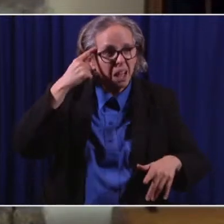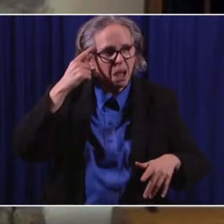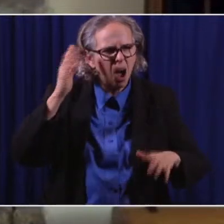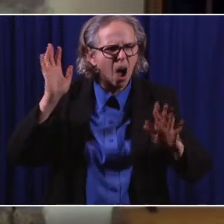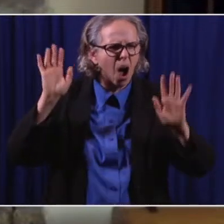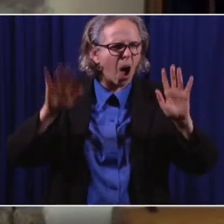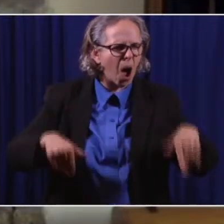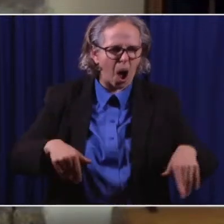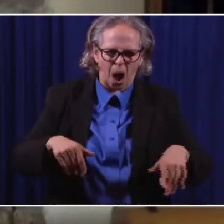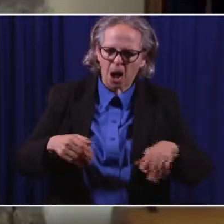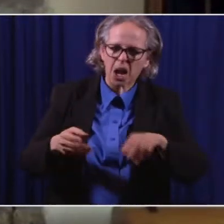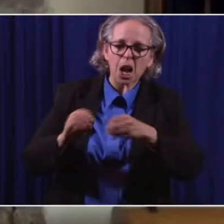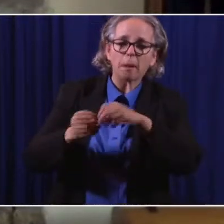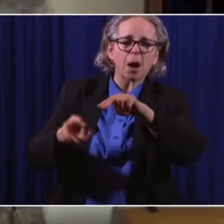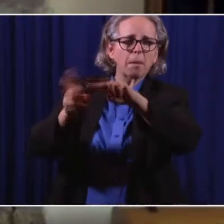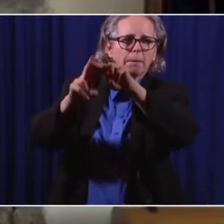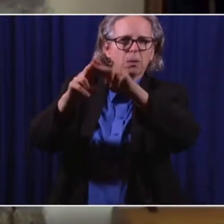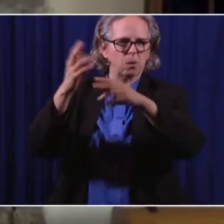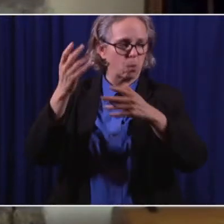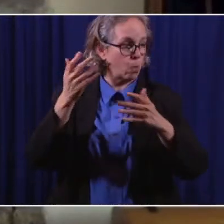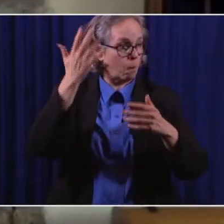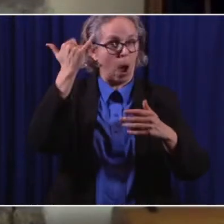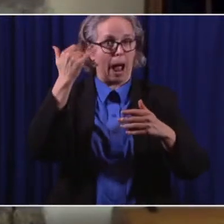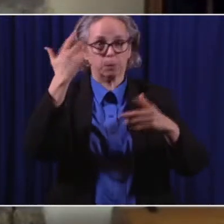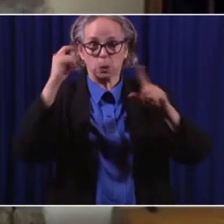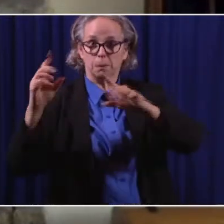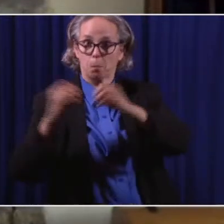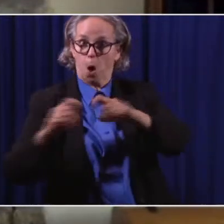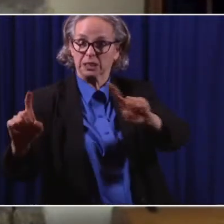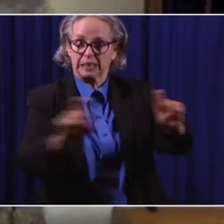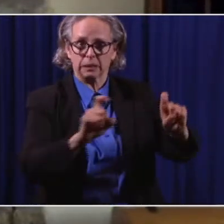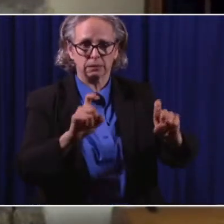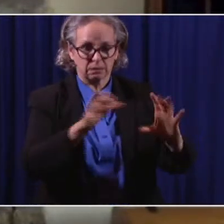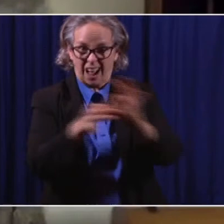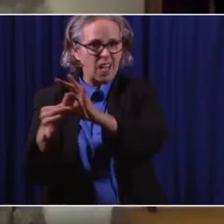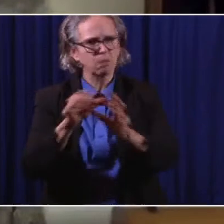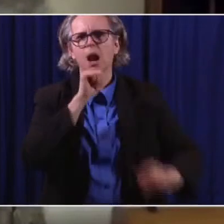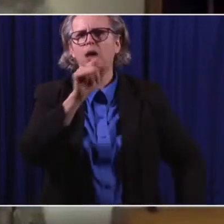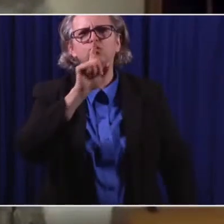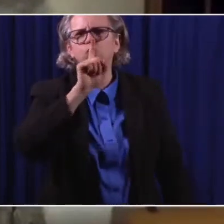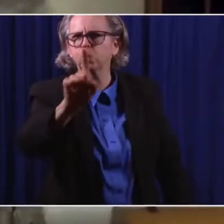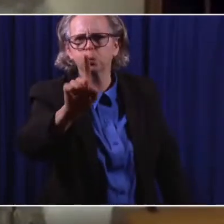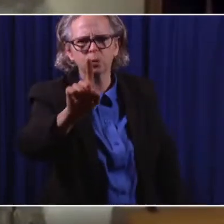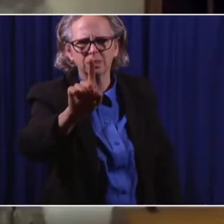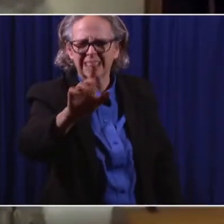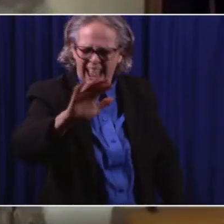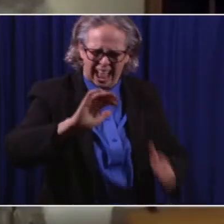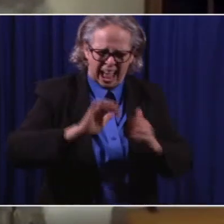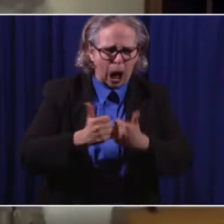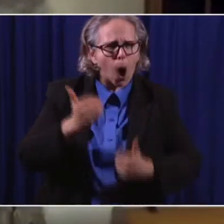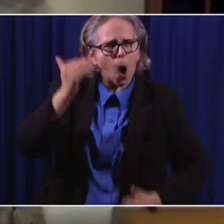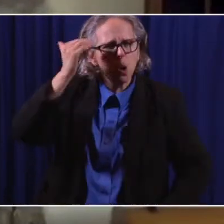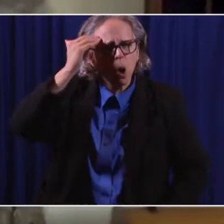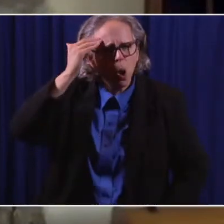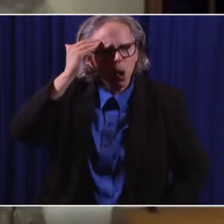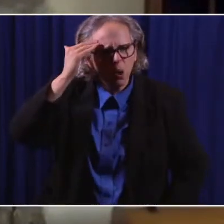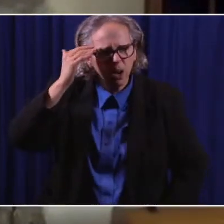right. The biggest, the way you can tell that is, look at our increase